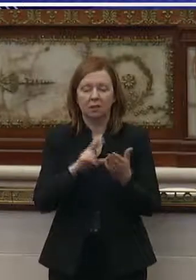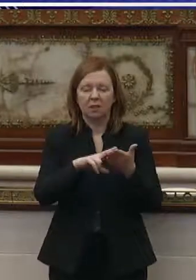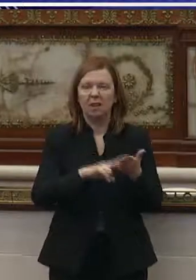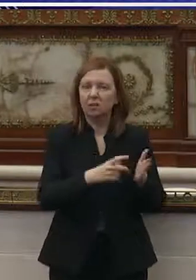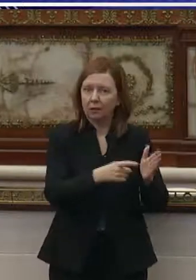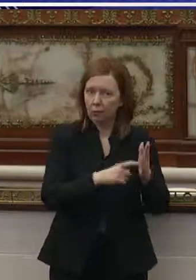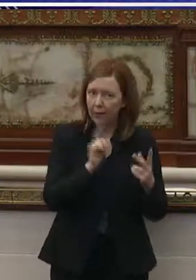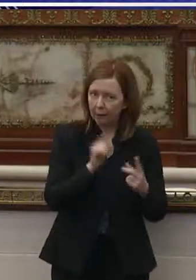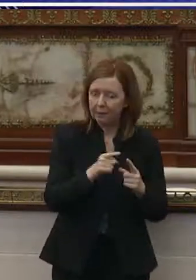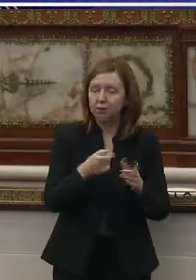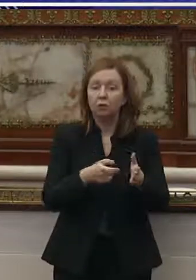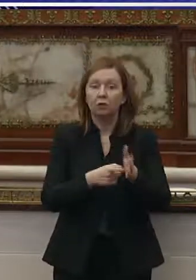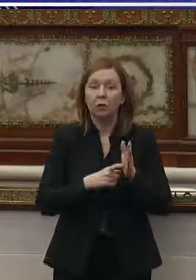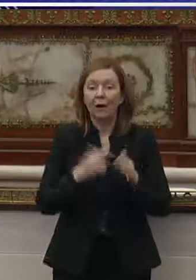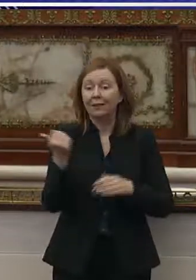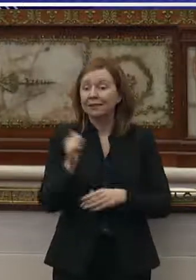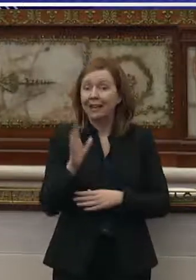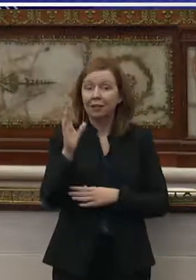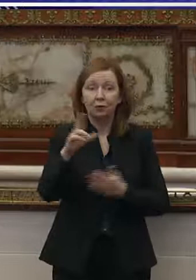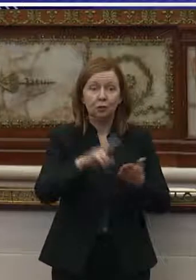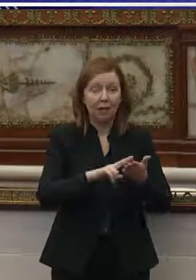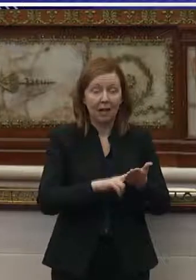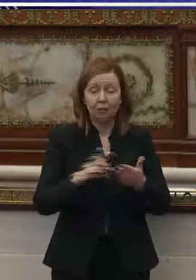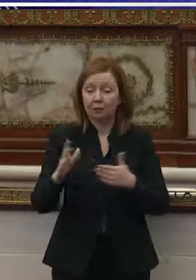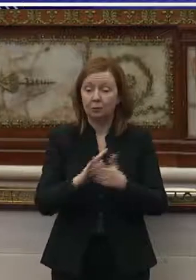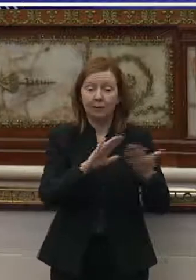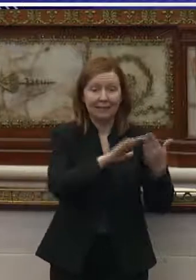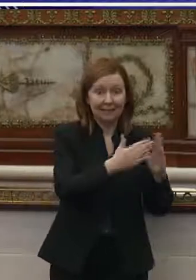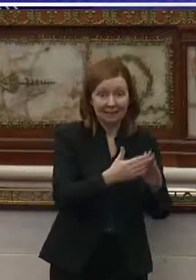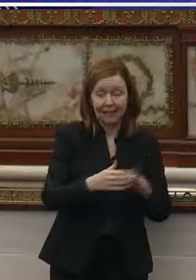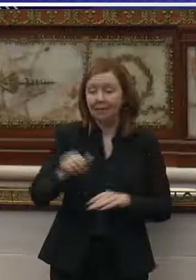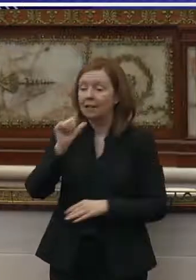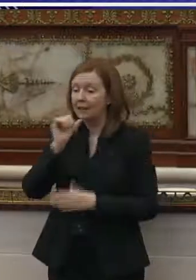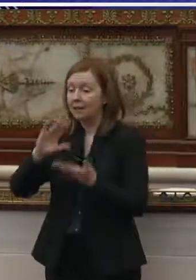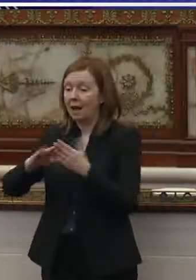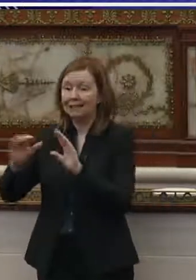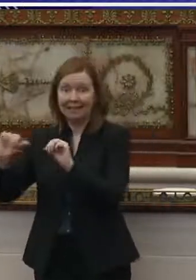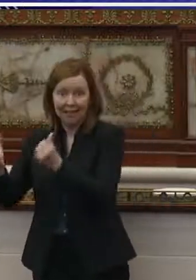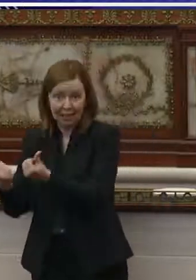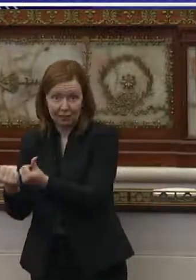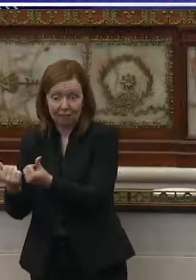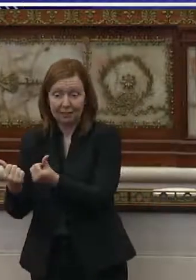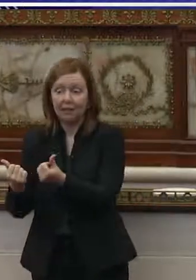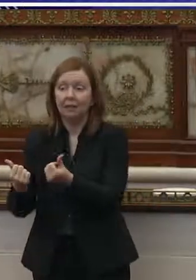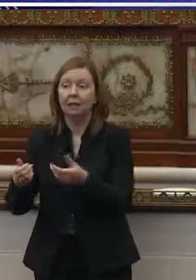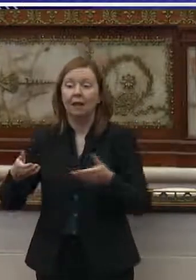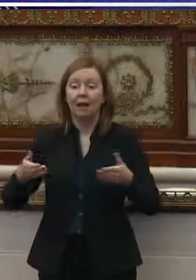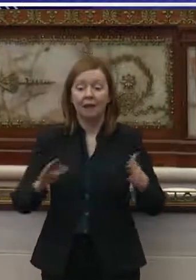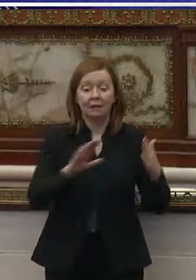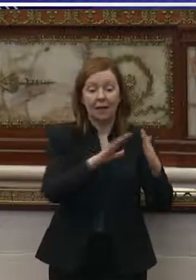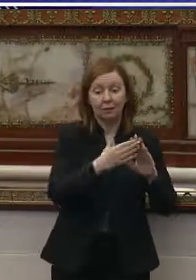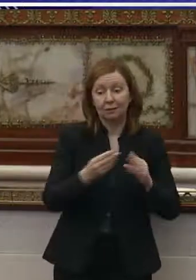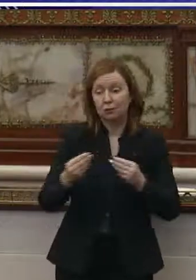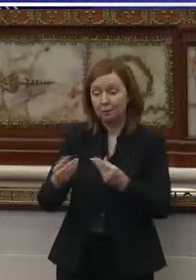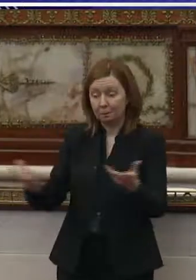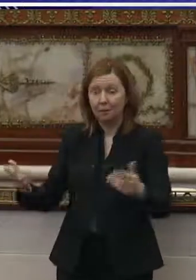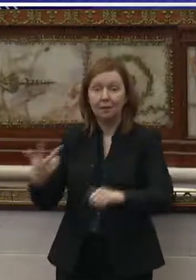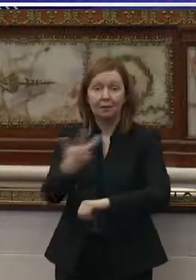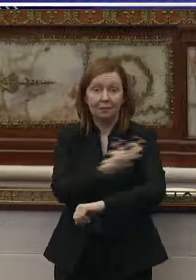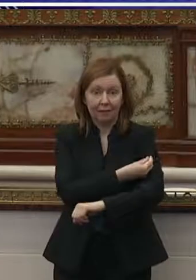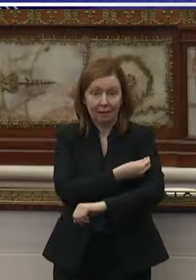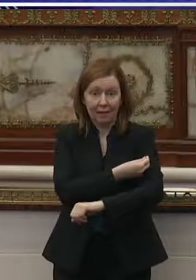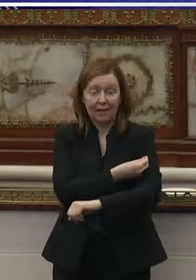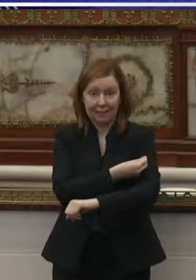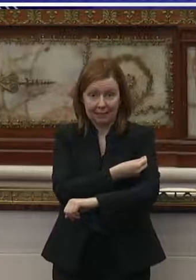requirements. It will require any future contract between the city and a non-city entity that enables the city to administer